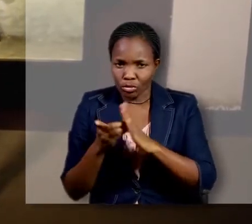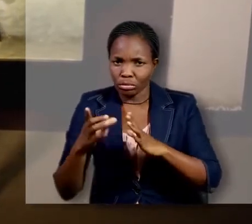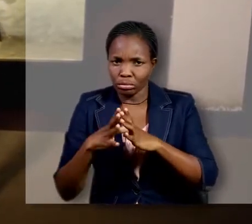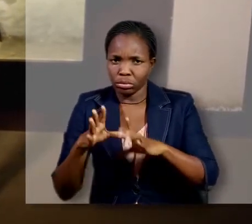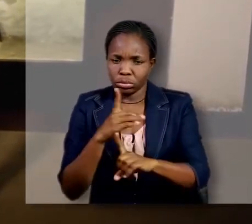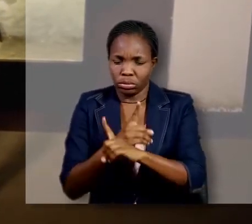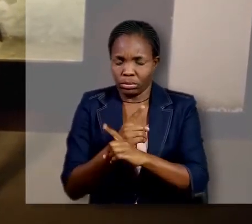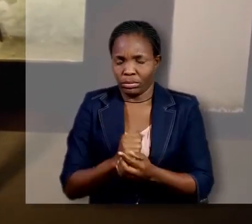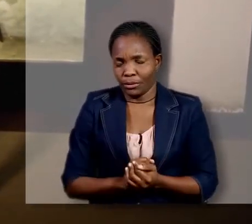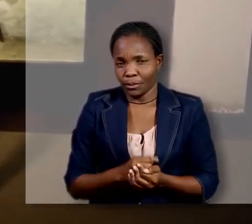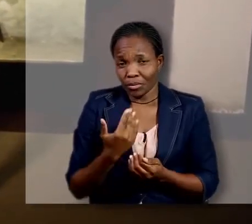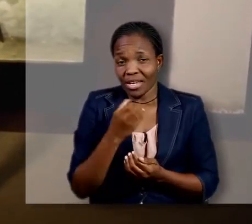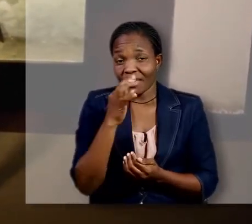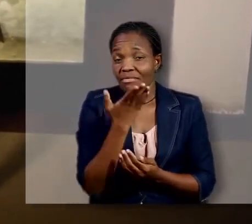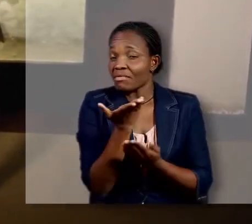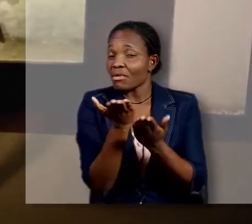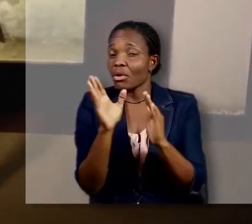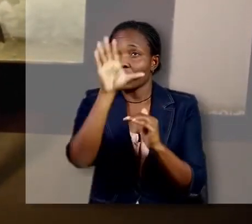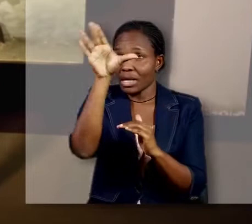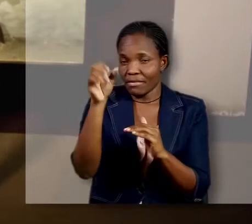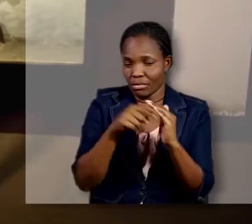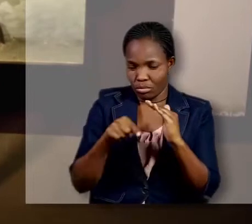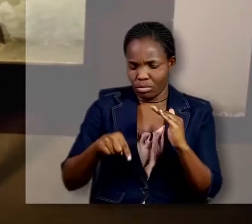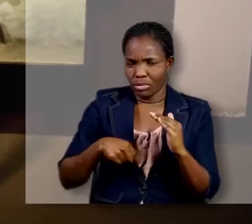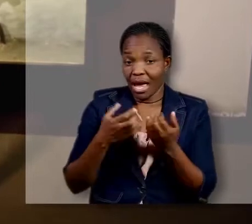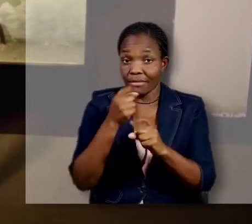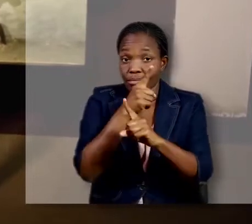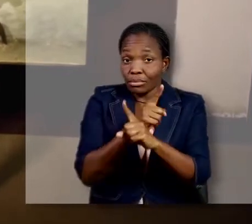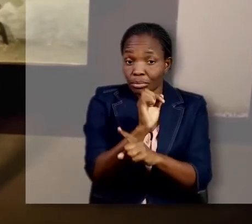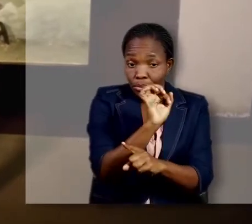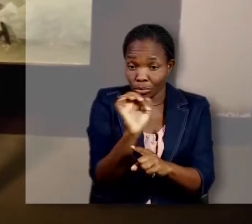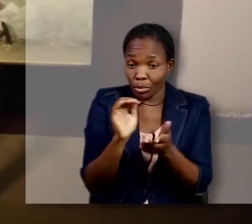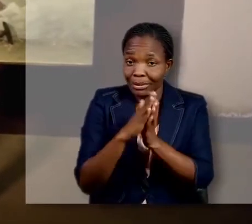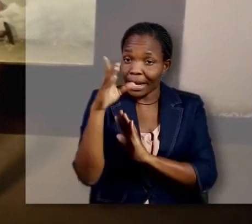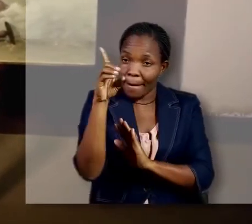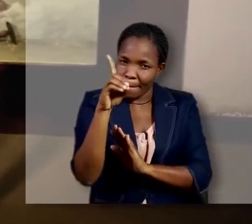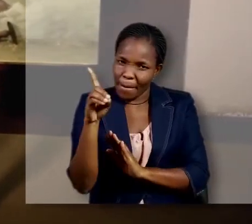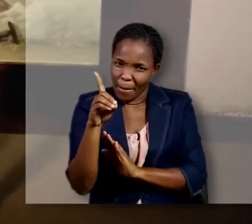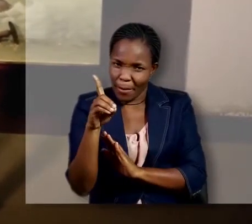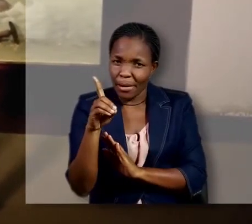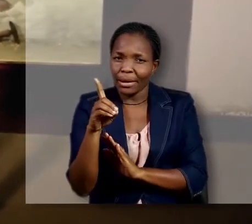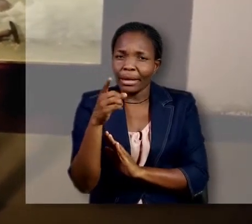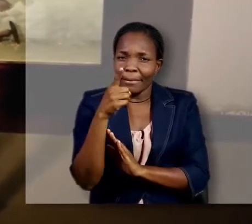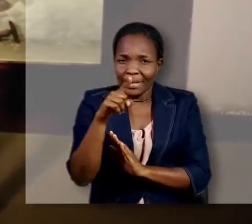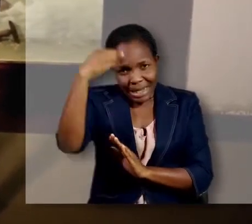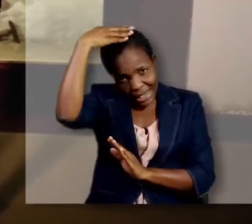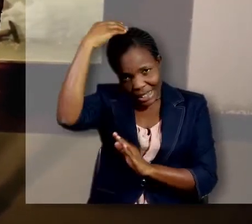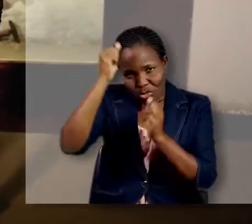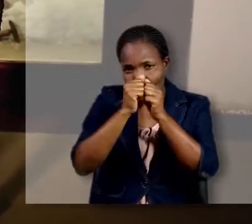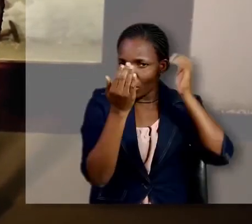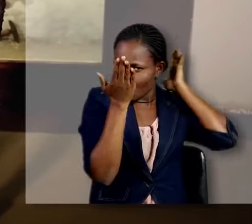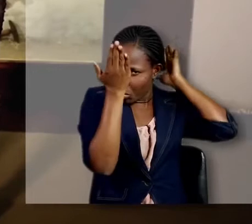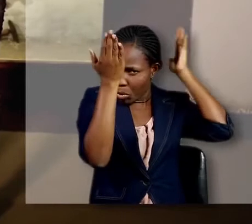and Swaziland in southern Africa are two countries that have remained traditional kingdoms. They are small kingdoms and have